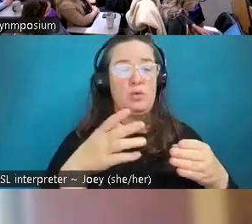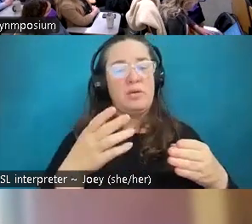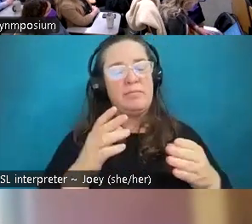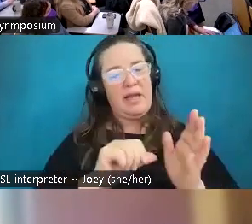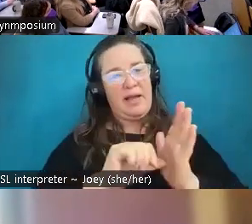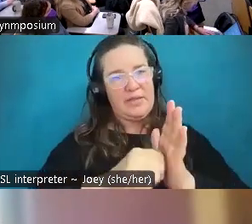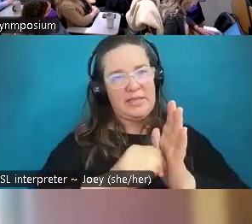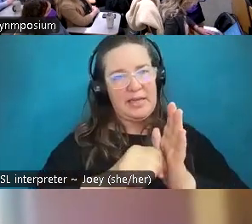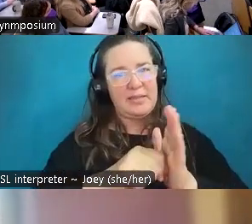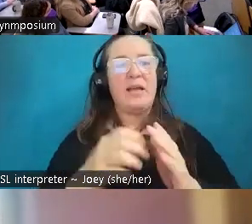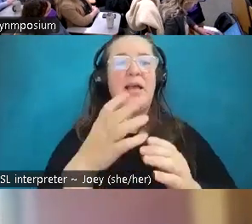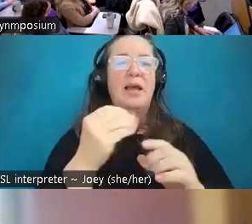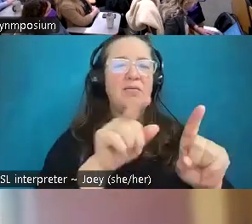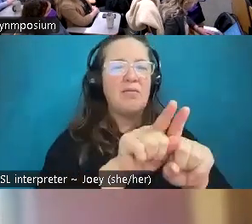conditions.